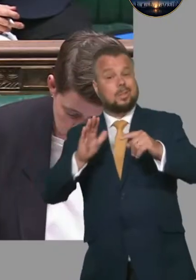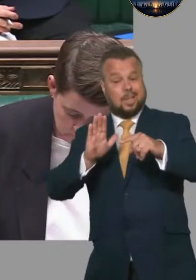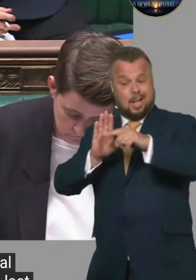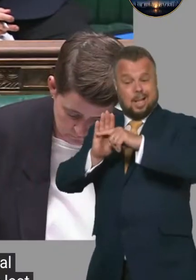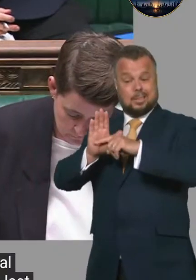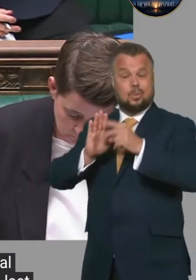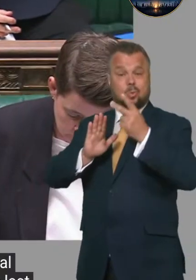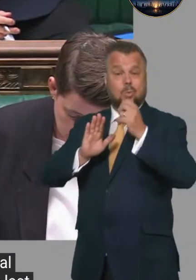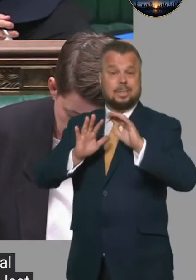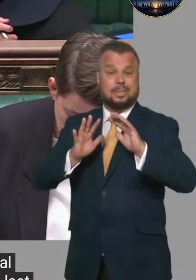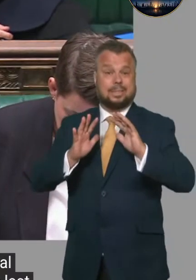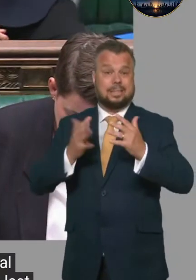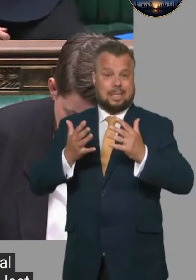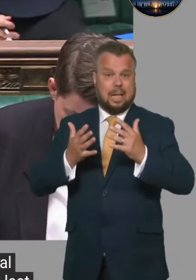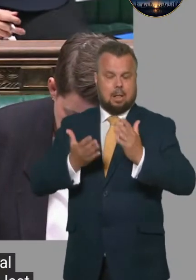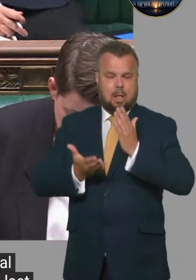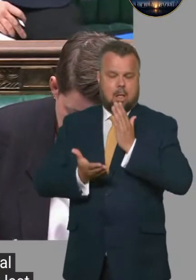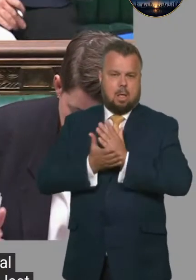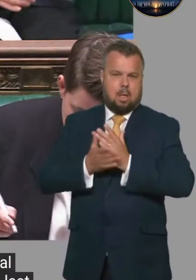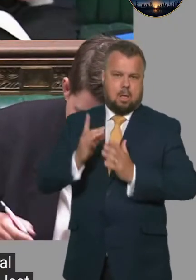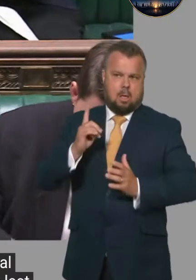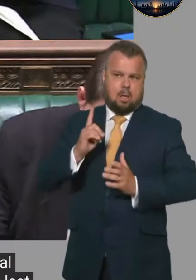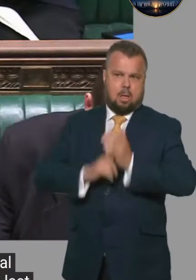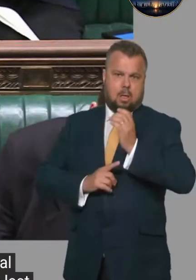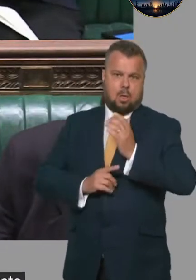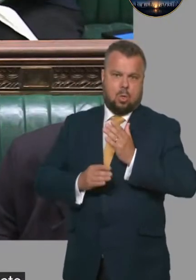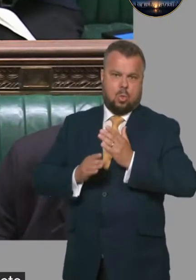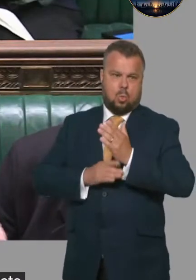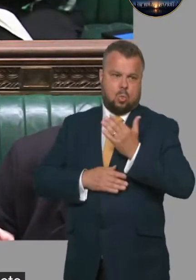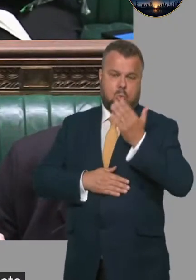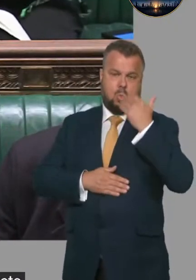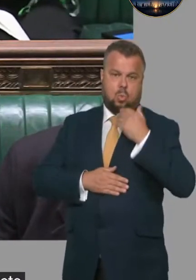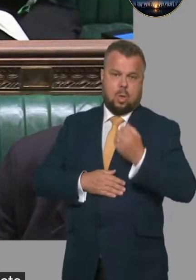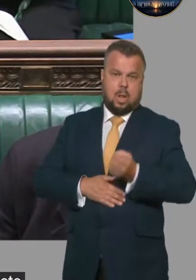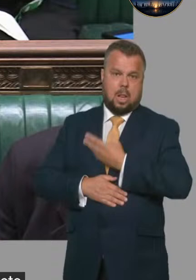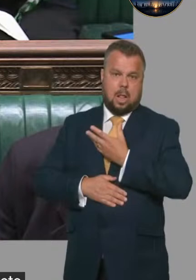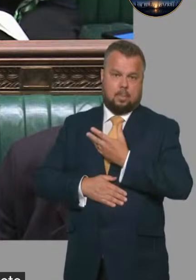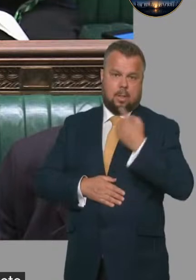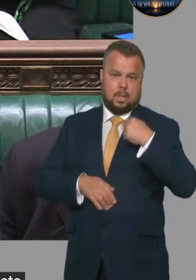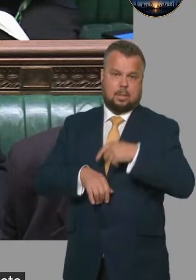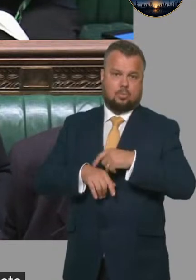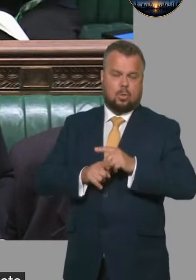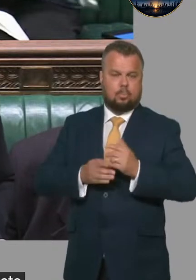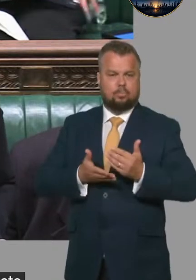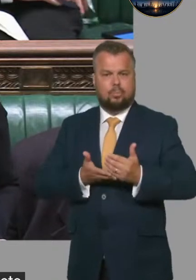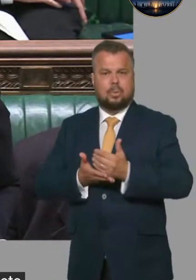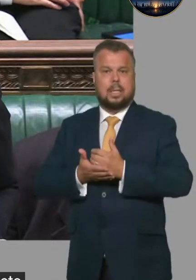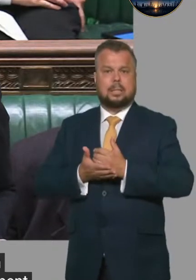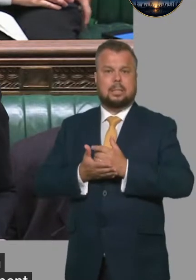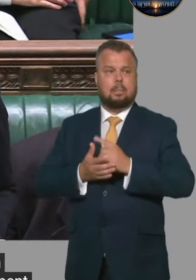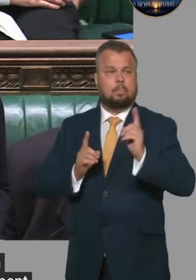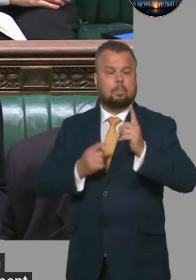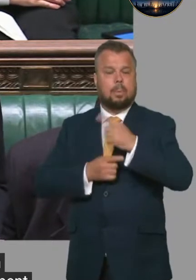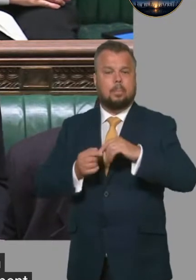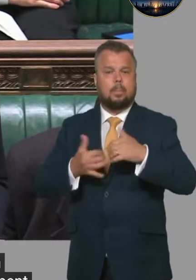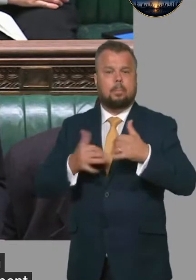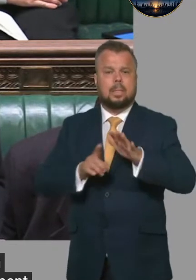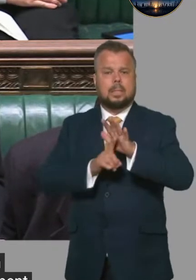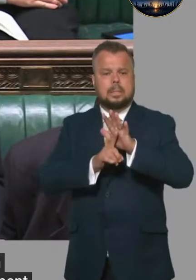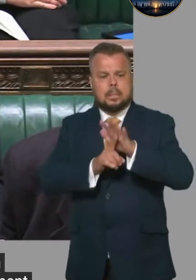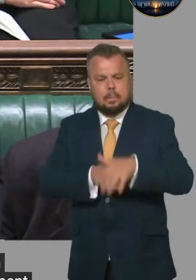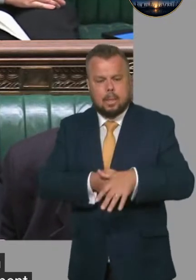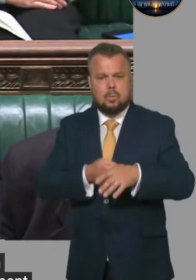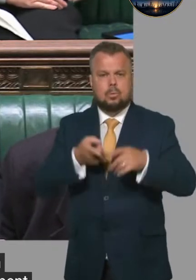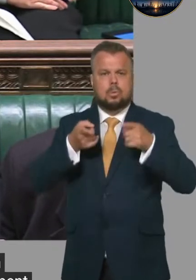public sector equality duty makes our services fairer for everyone. And we're bolstering this by commencing the socio-economic duty.